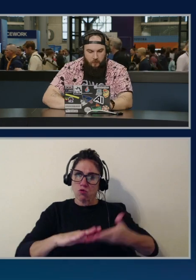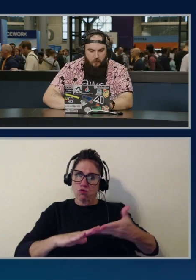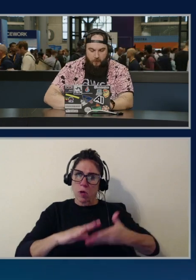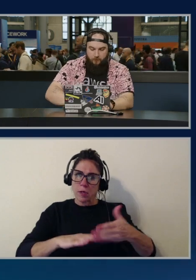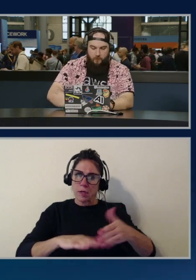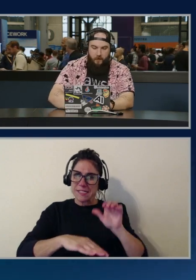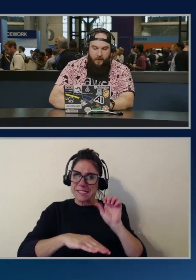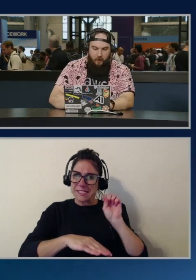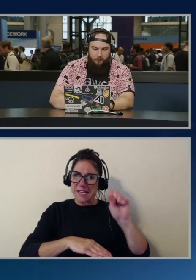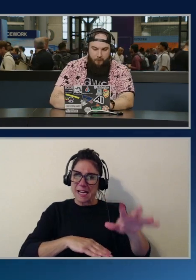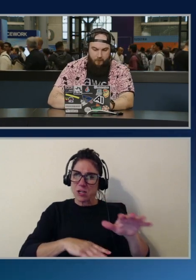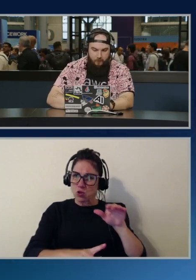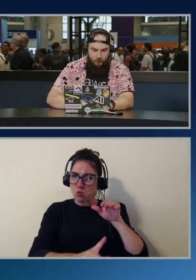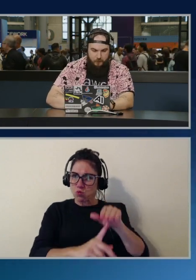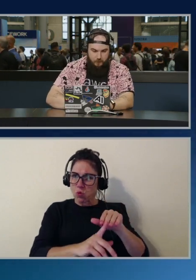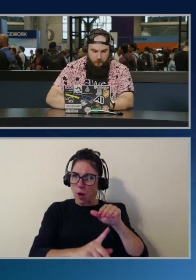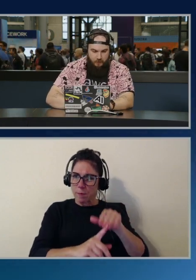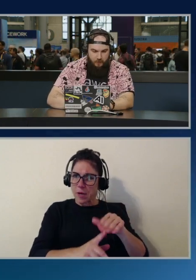prompt,